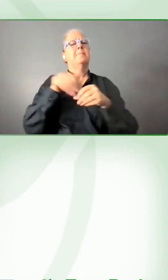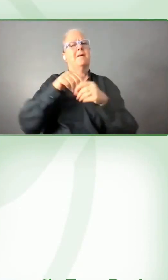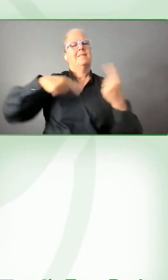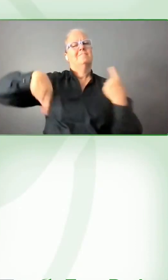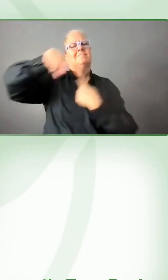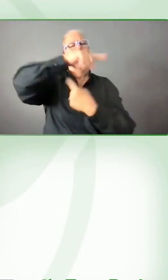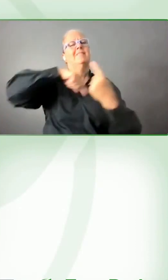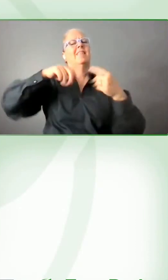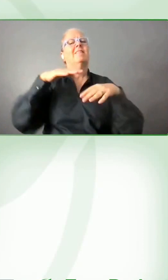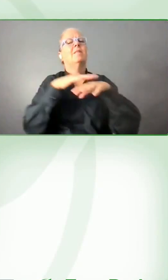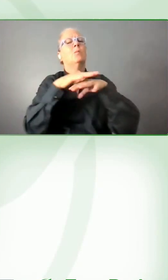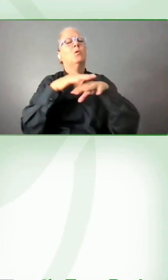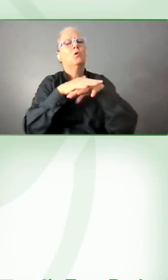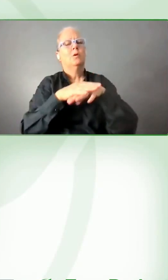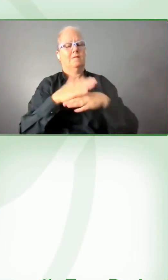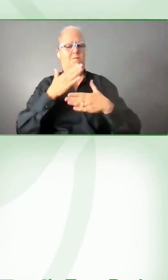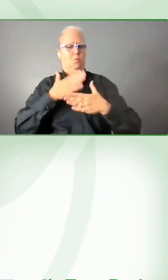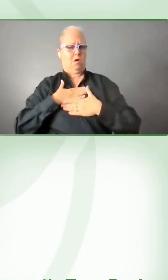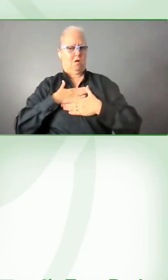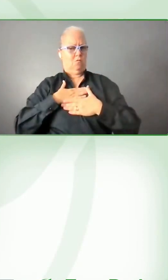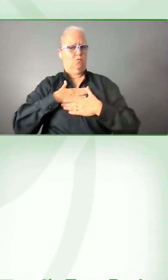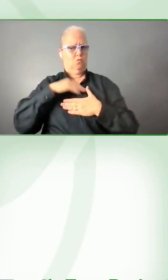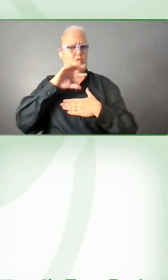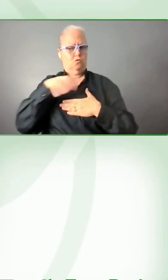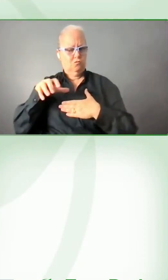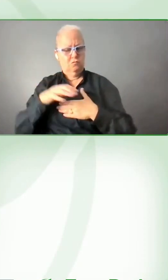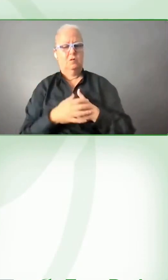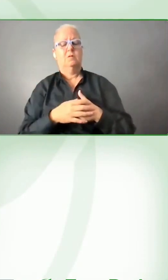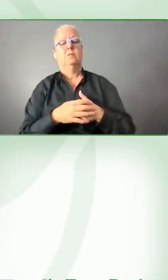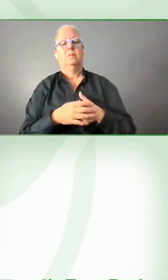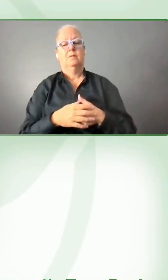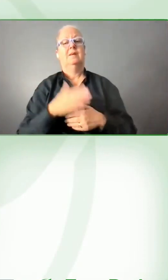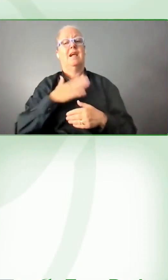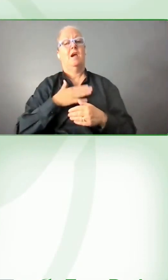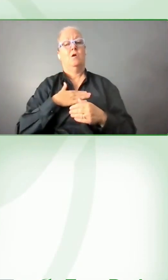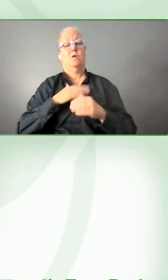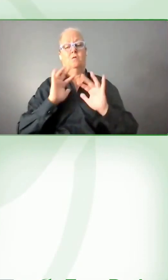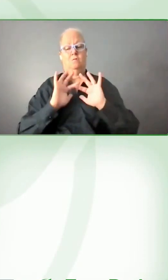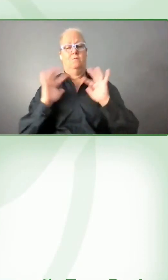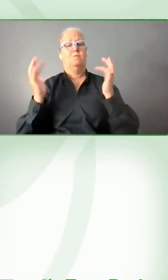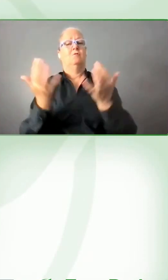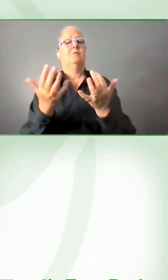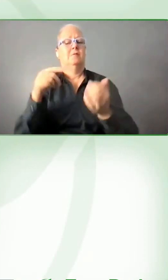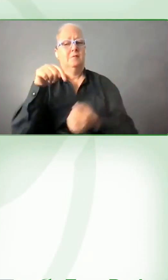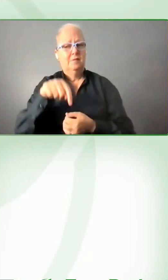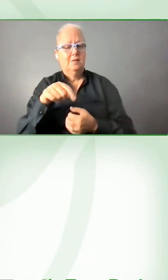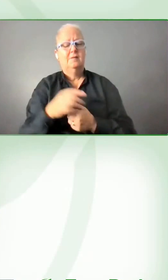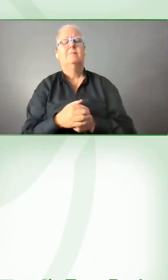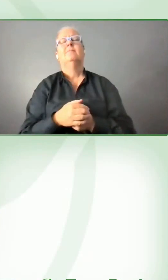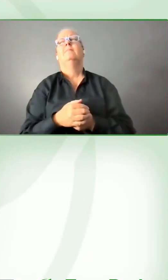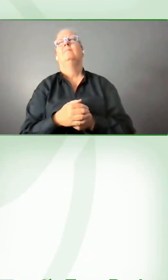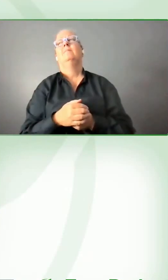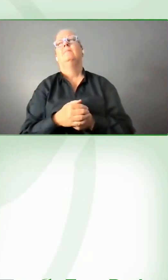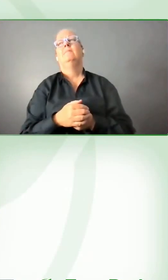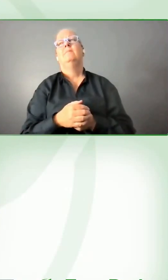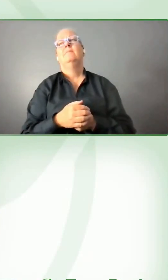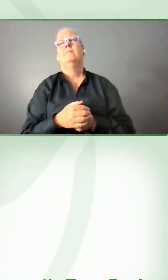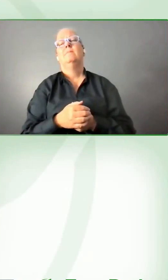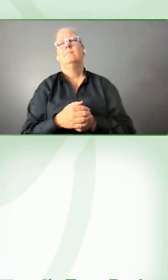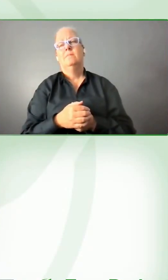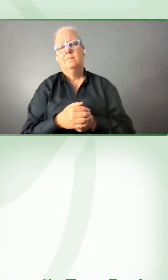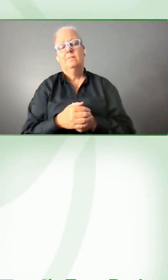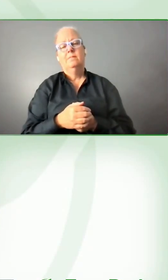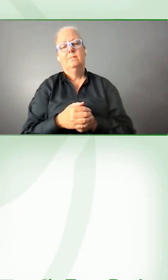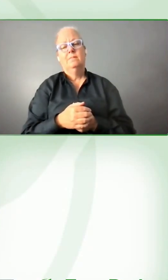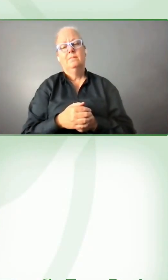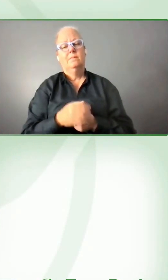our country. So our purpose with the project was how we have the resource to